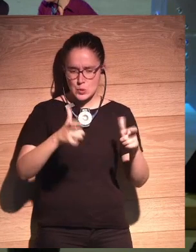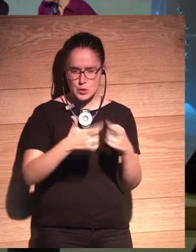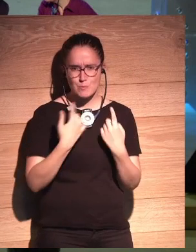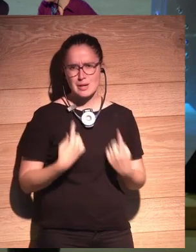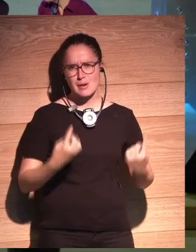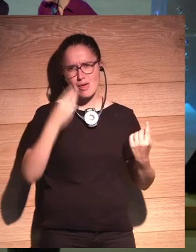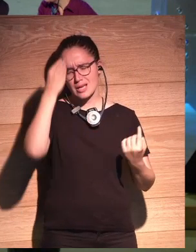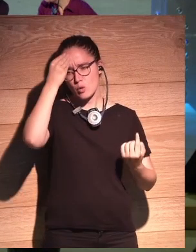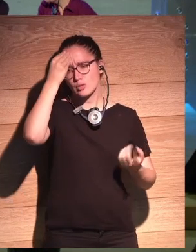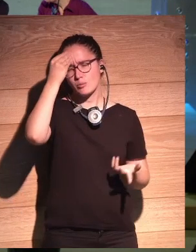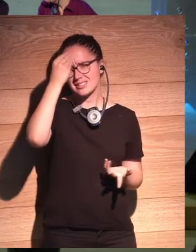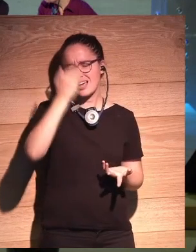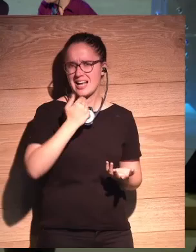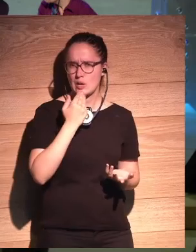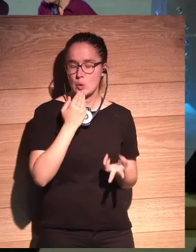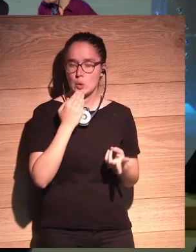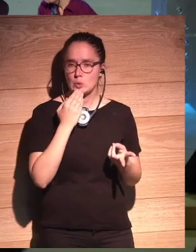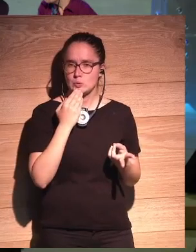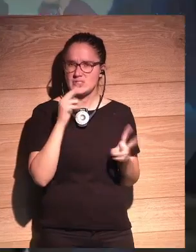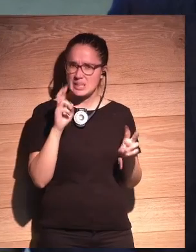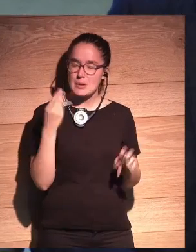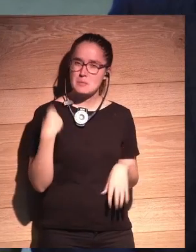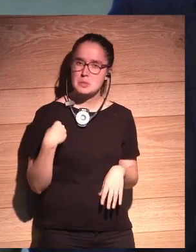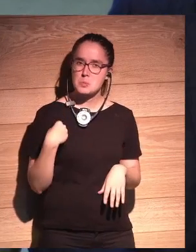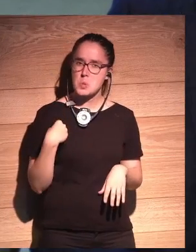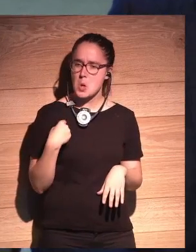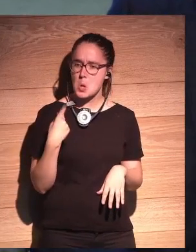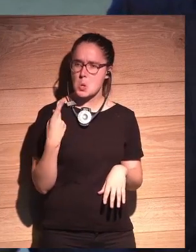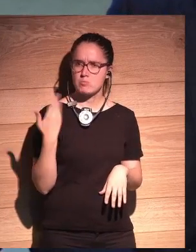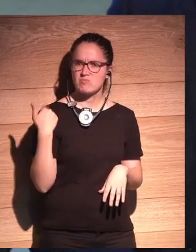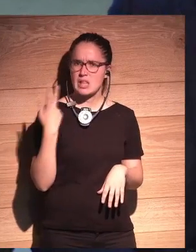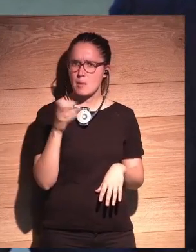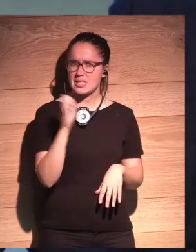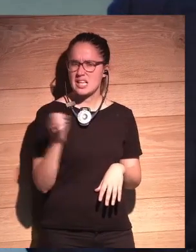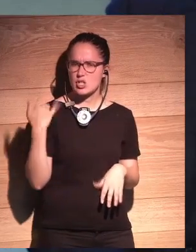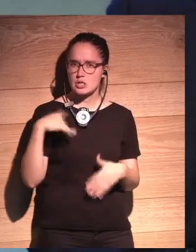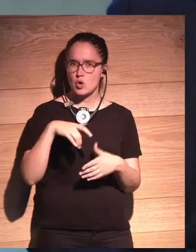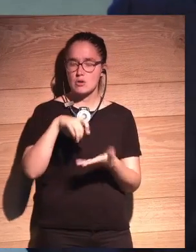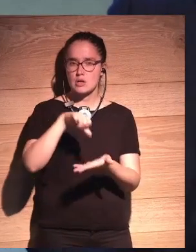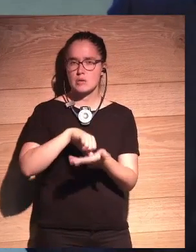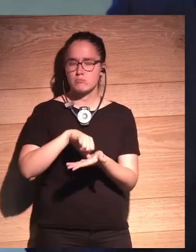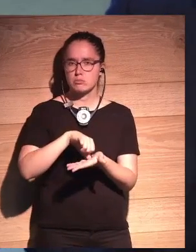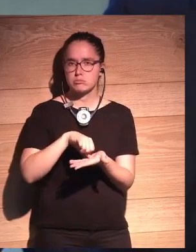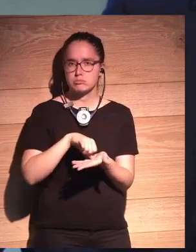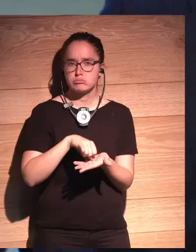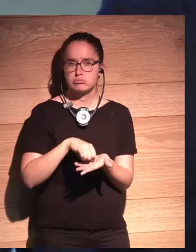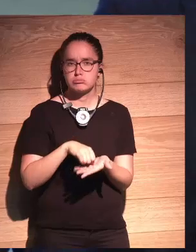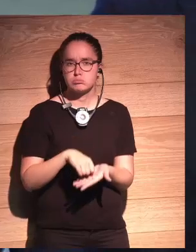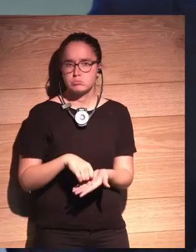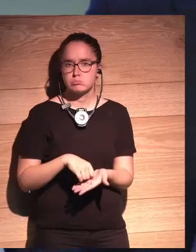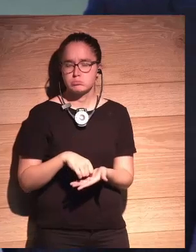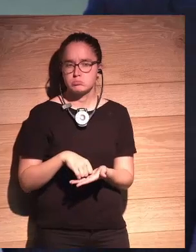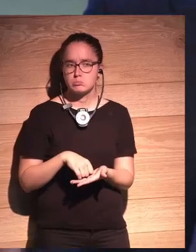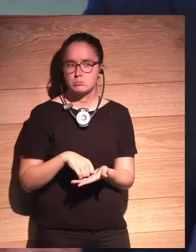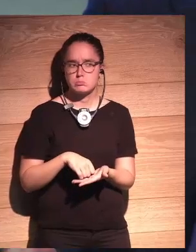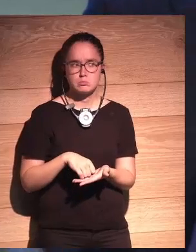about this was 20 years ago when the municipality of Aarhus decided that we had to, when we threw our